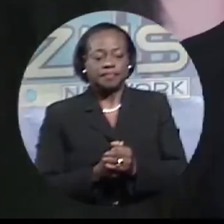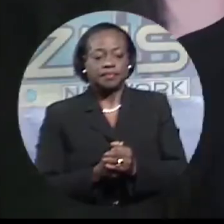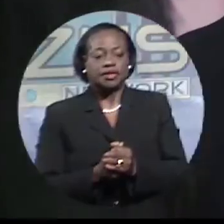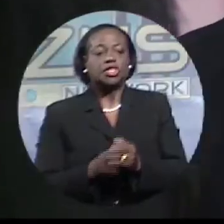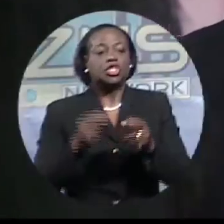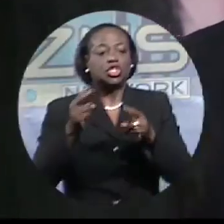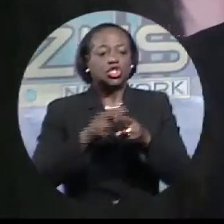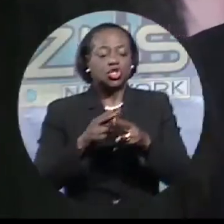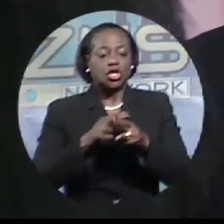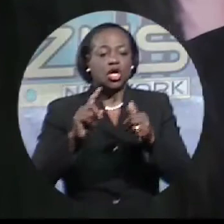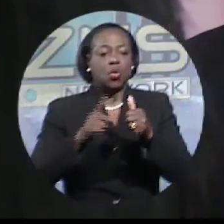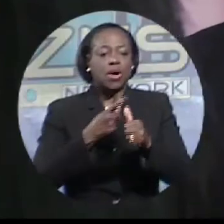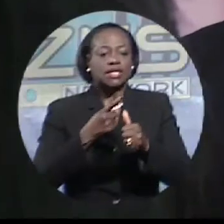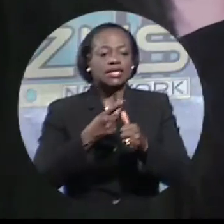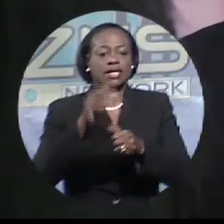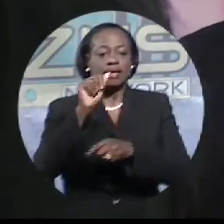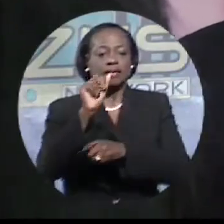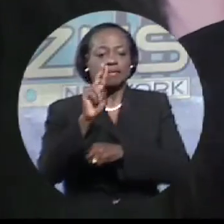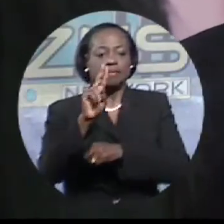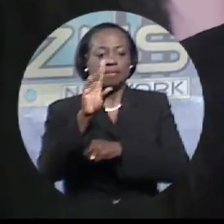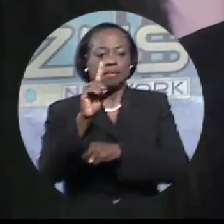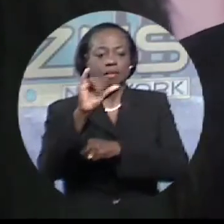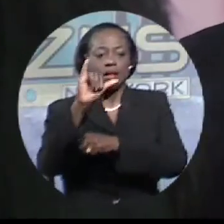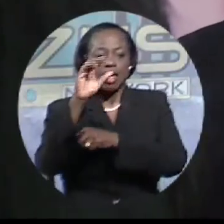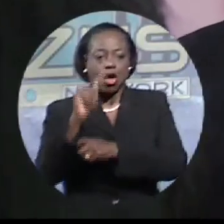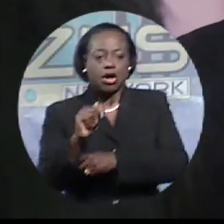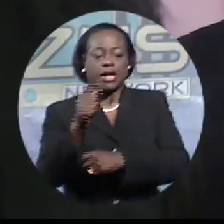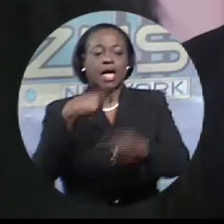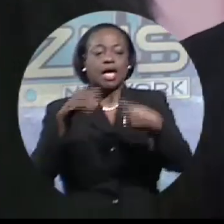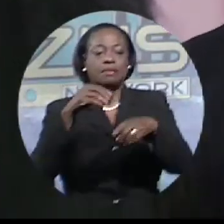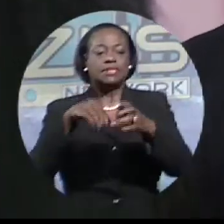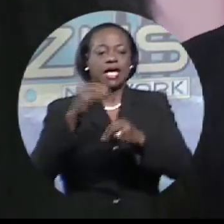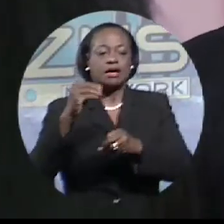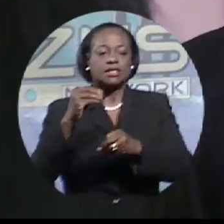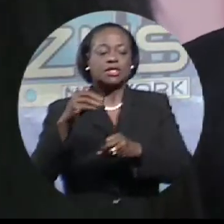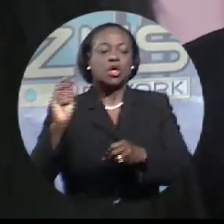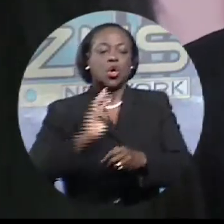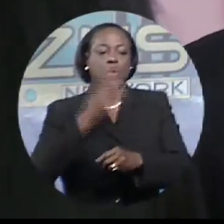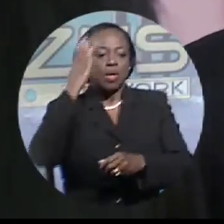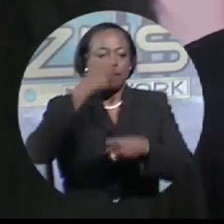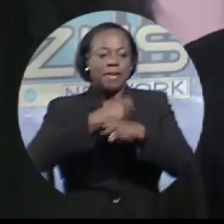Shortly, once the audit comes out, then we'll make a decision as to what position we would take.